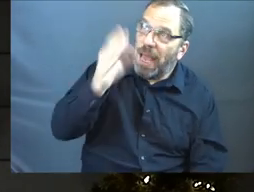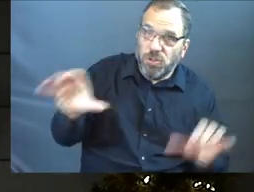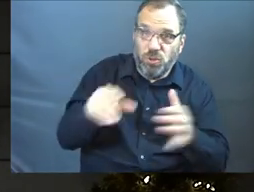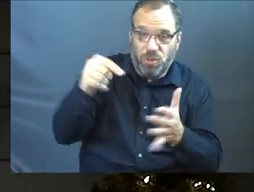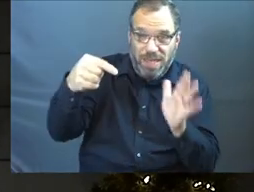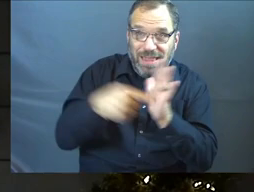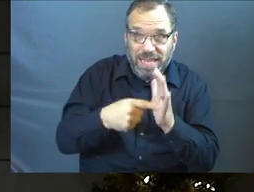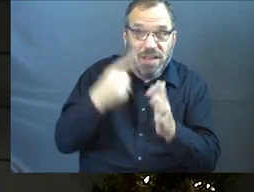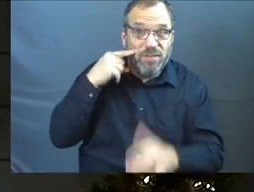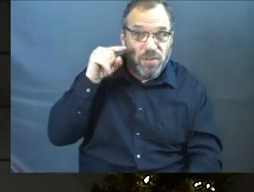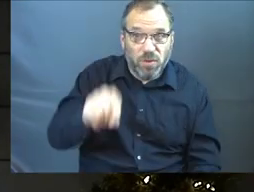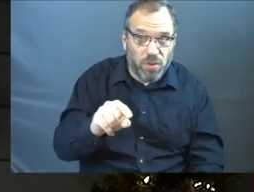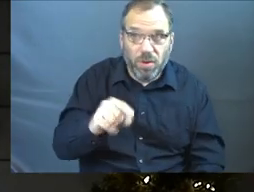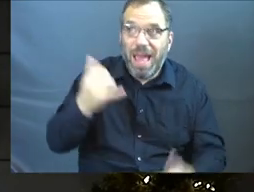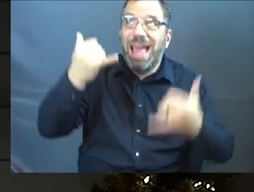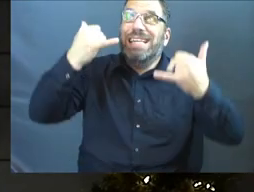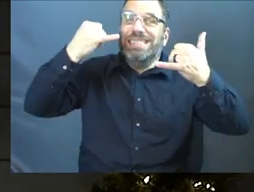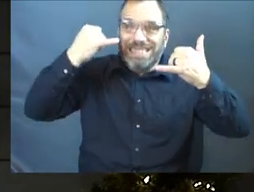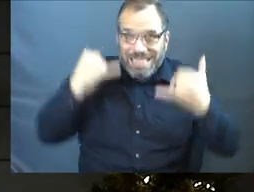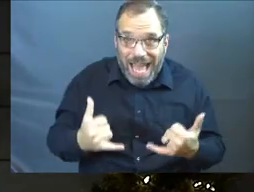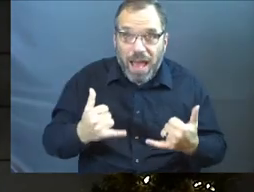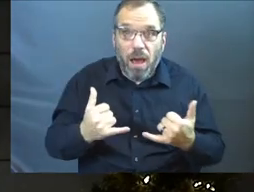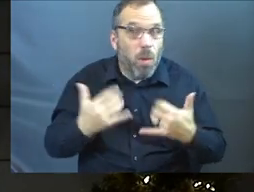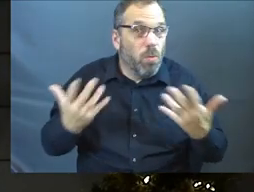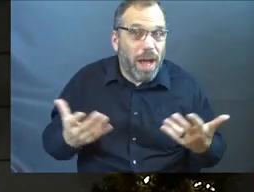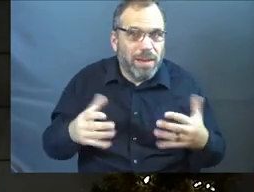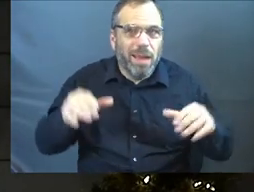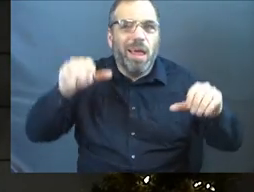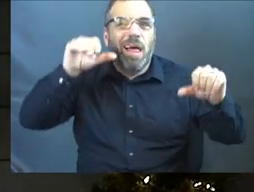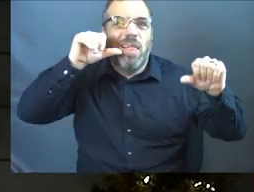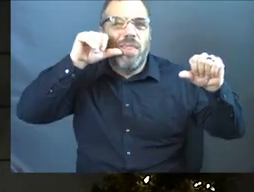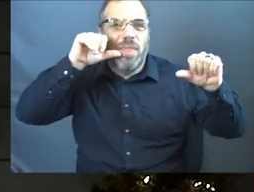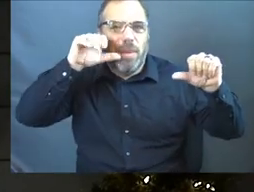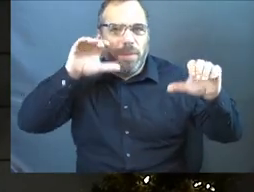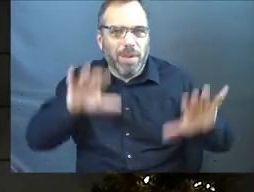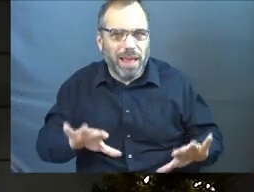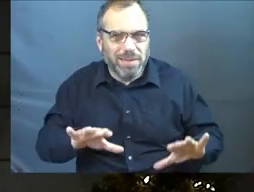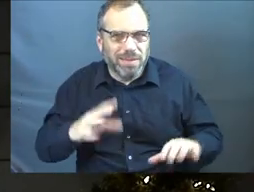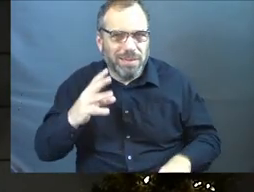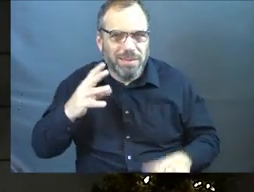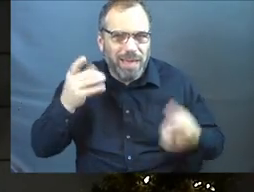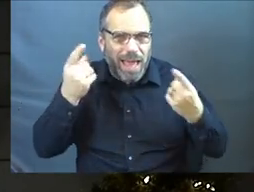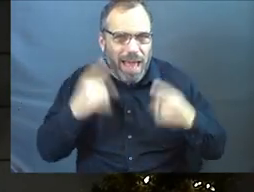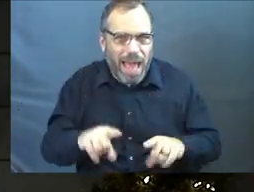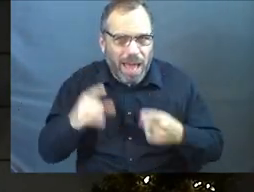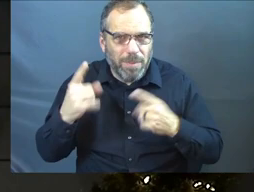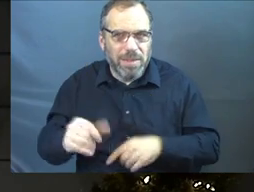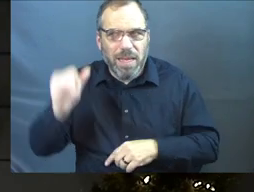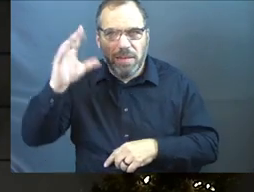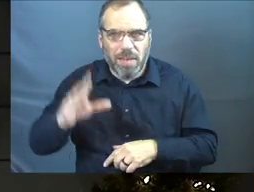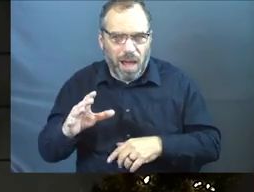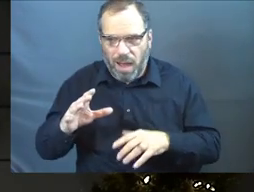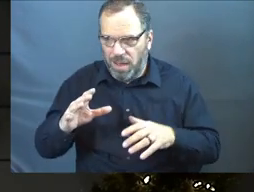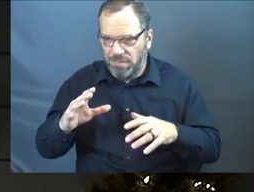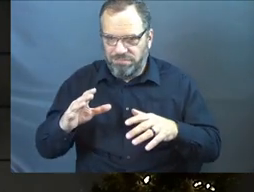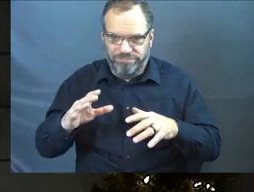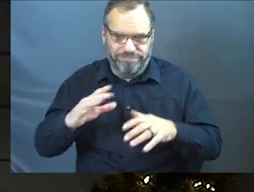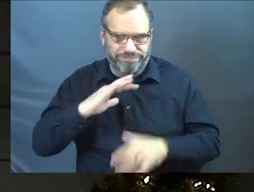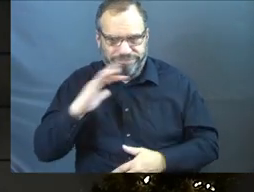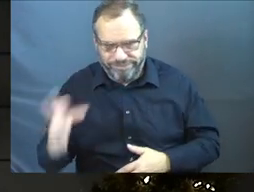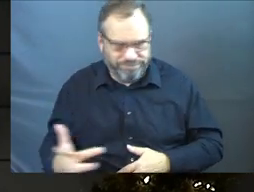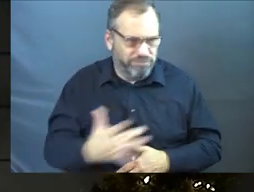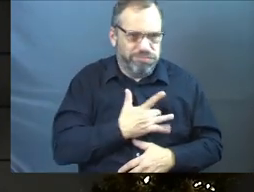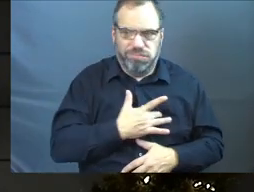to do what he said he was going to do. And now the blessing comes. Now we see God pour out. Now we see